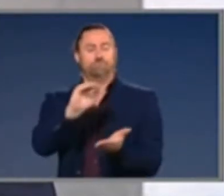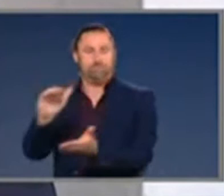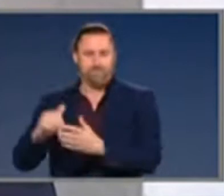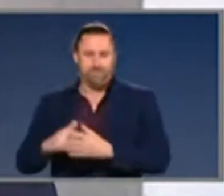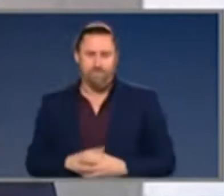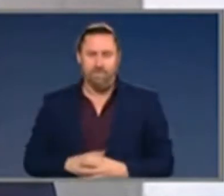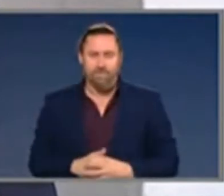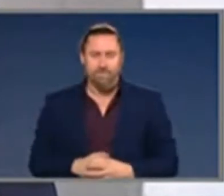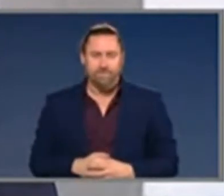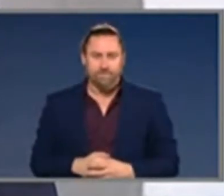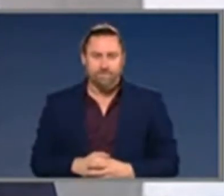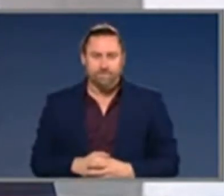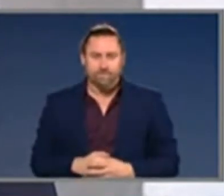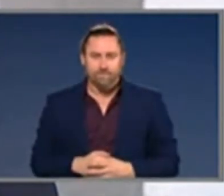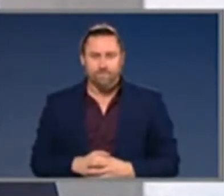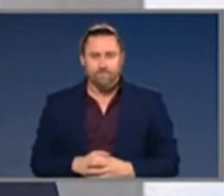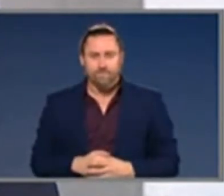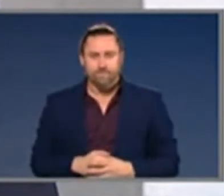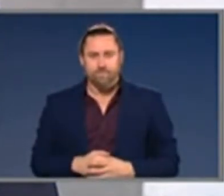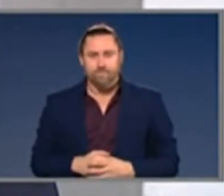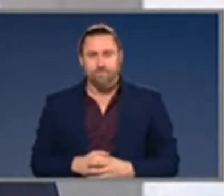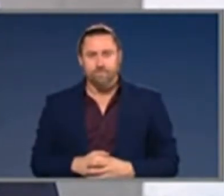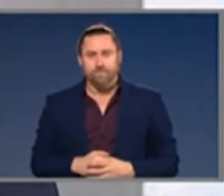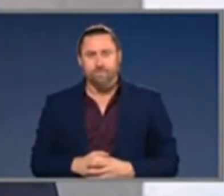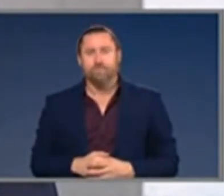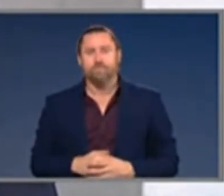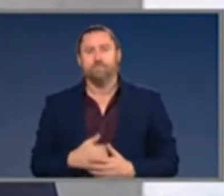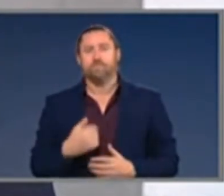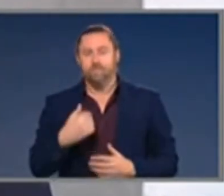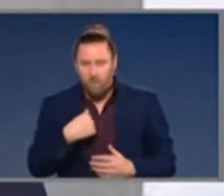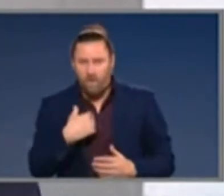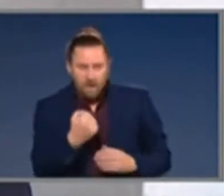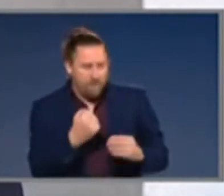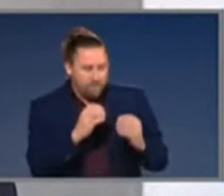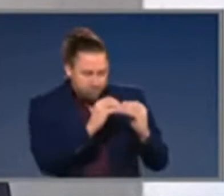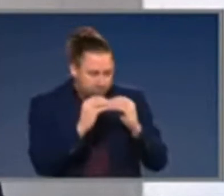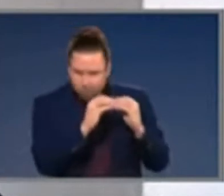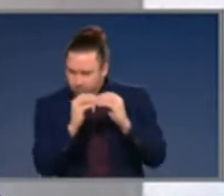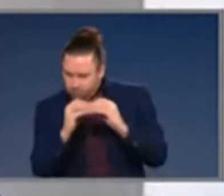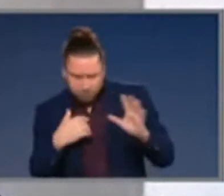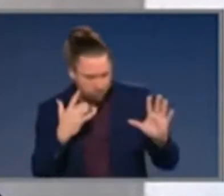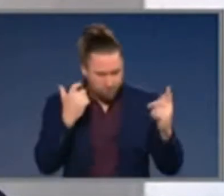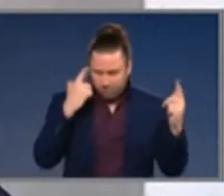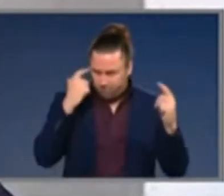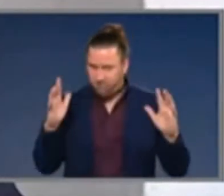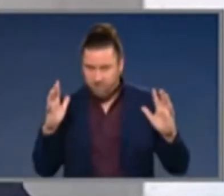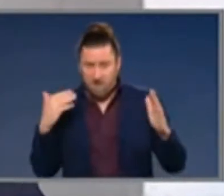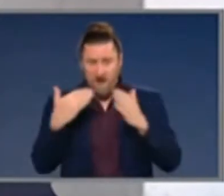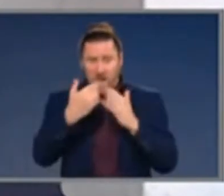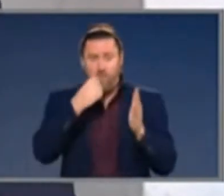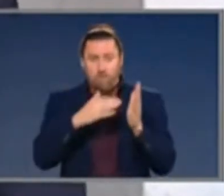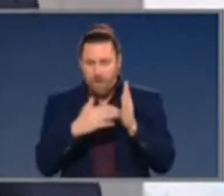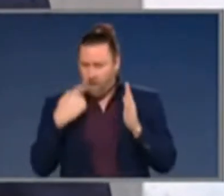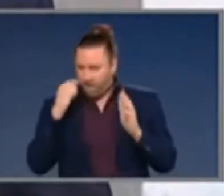at record levels. Combined together with T-notes, we've raised just under $200 billion in recent